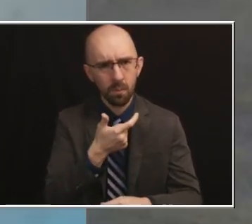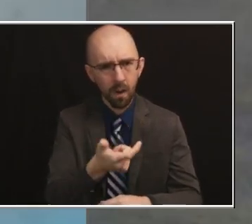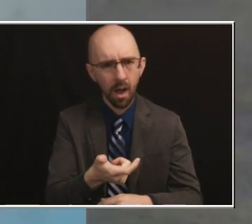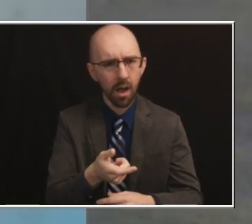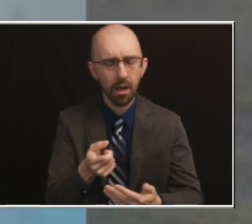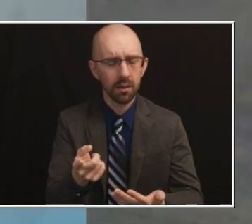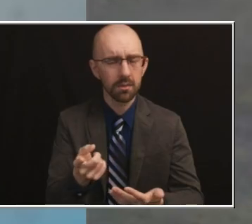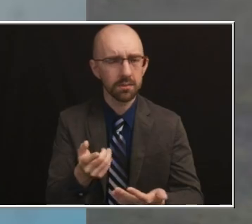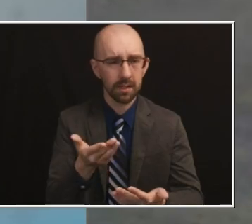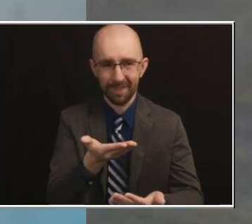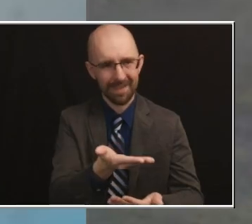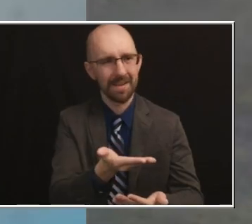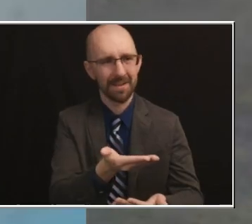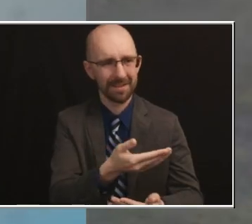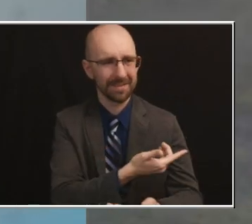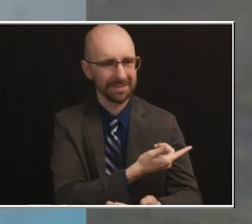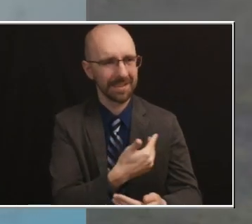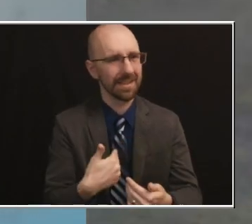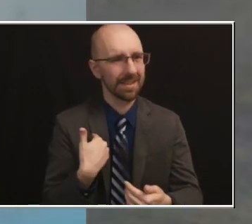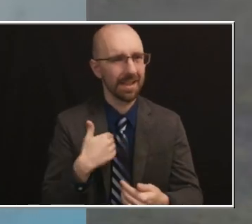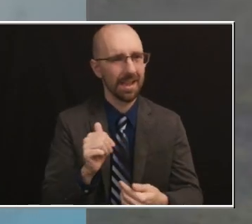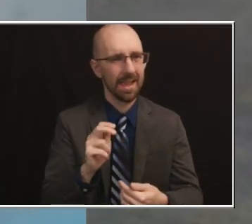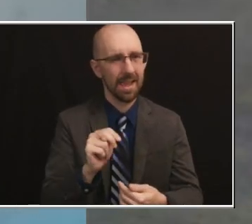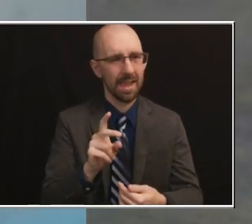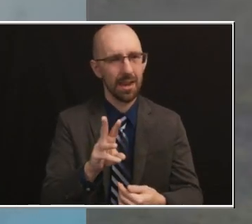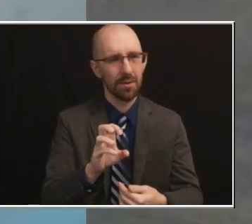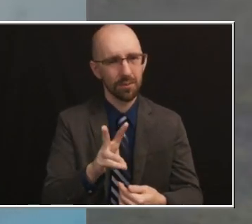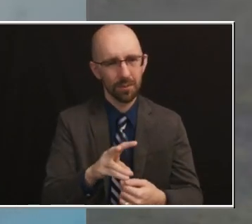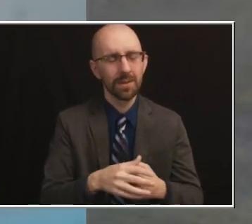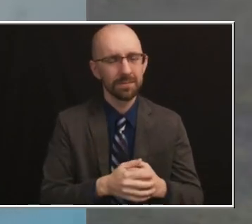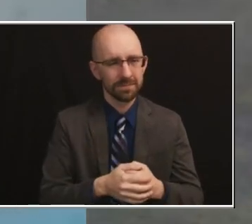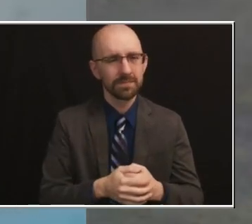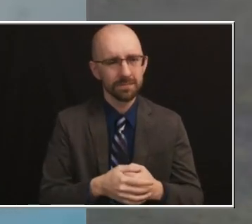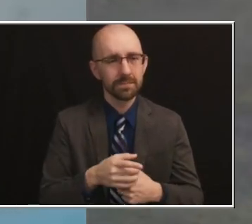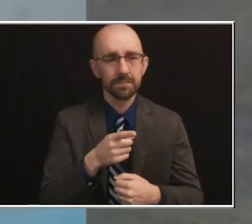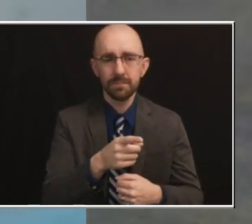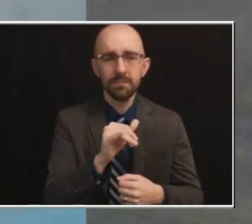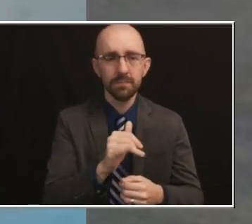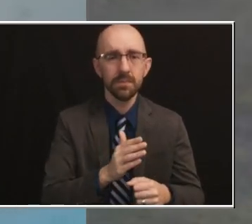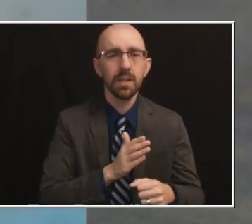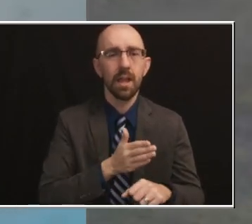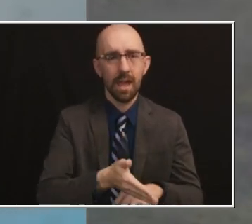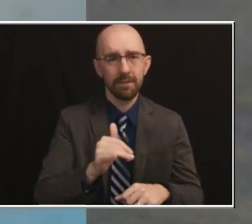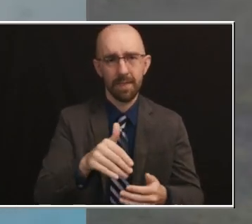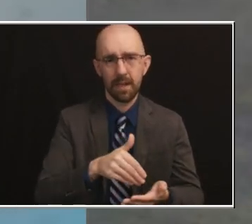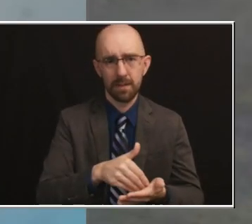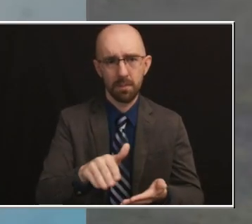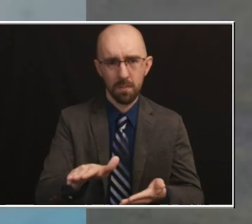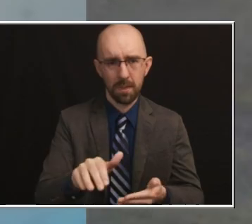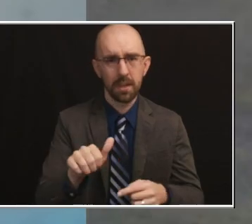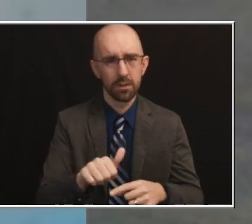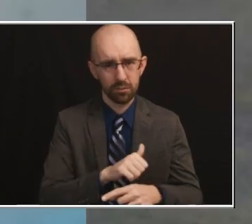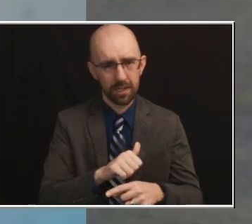you are, a young Andrew, younger. That was after that deployment on a training exercise.